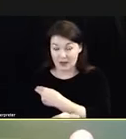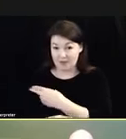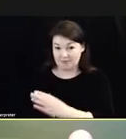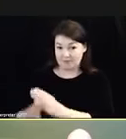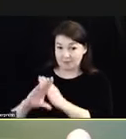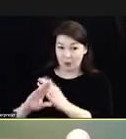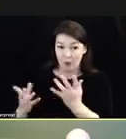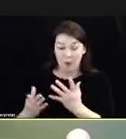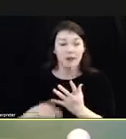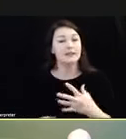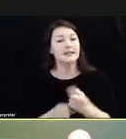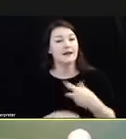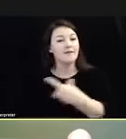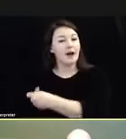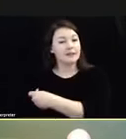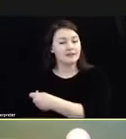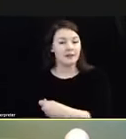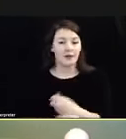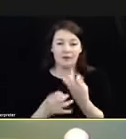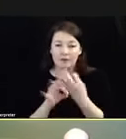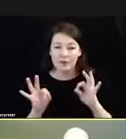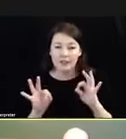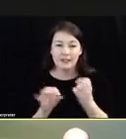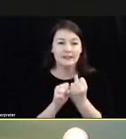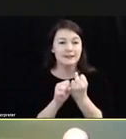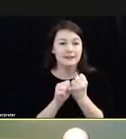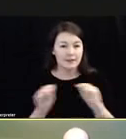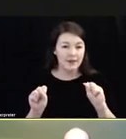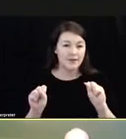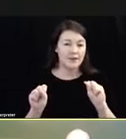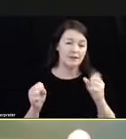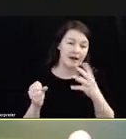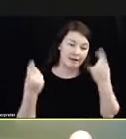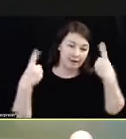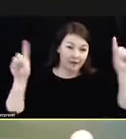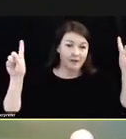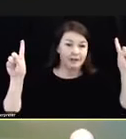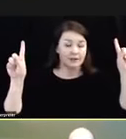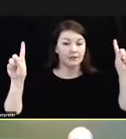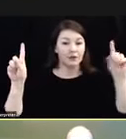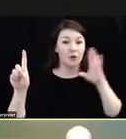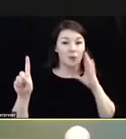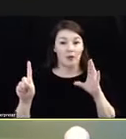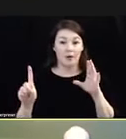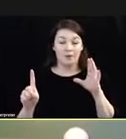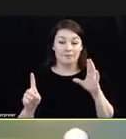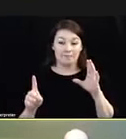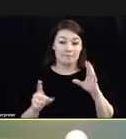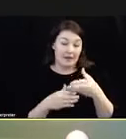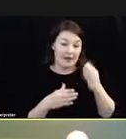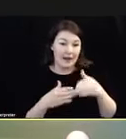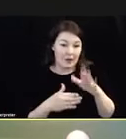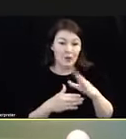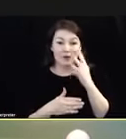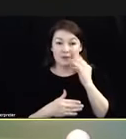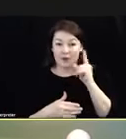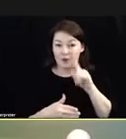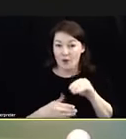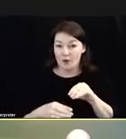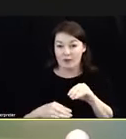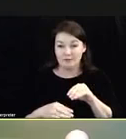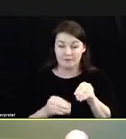free, it's safe, it's effective, and it is the ticket out of the pandemic. But what we are learning, and I think